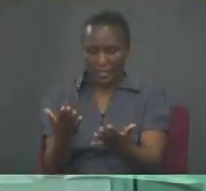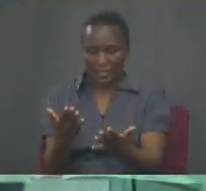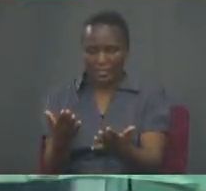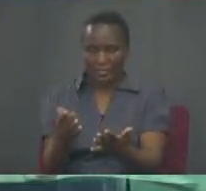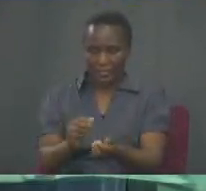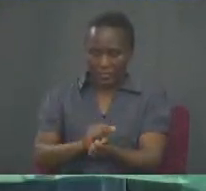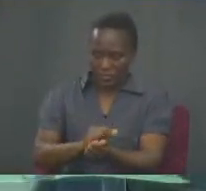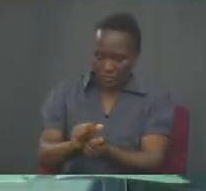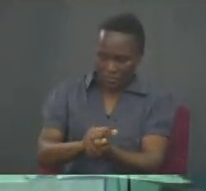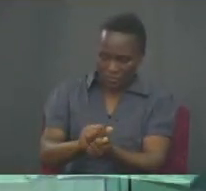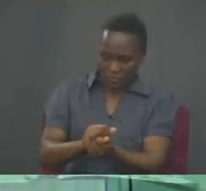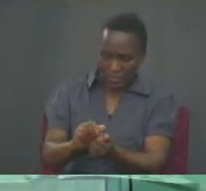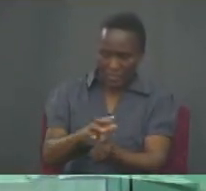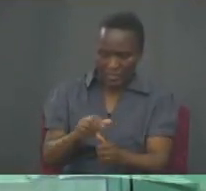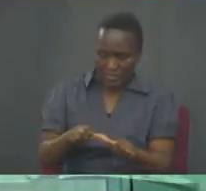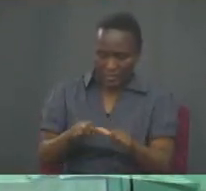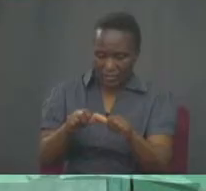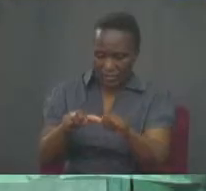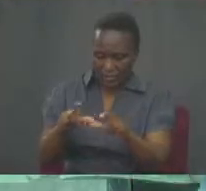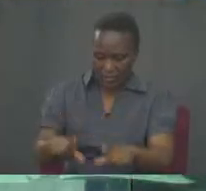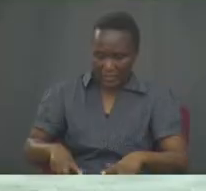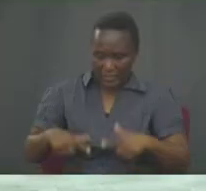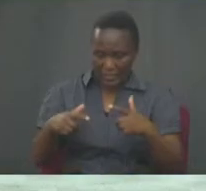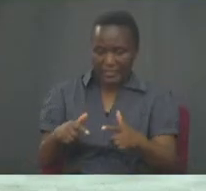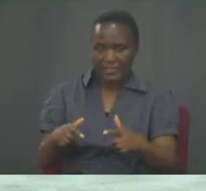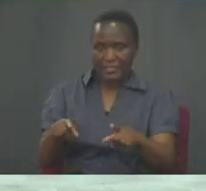and continues with her life like she held something cold.